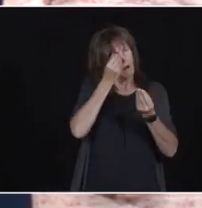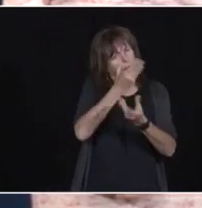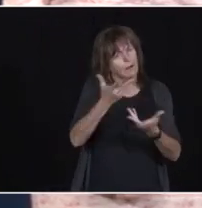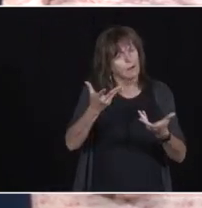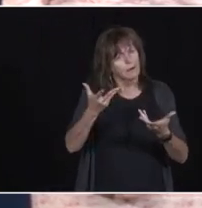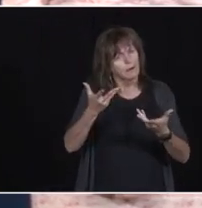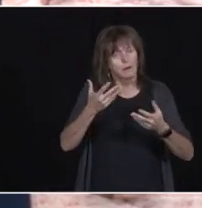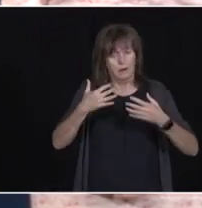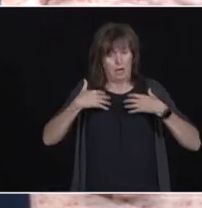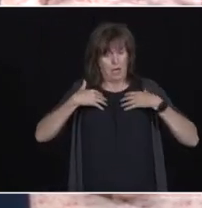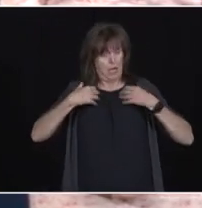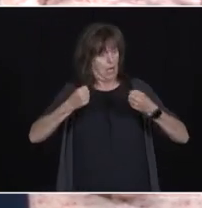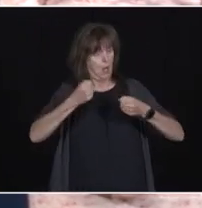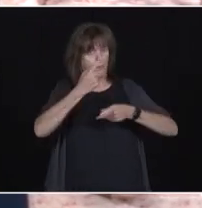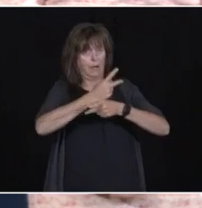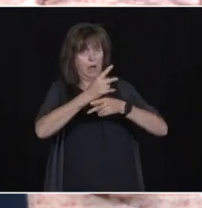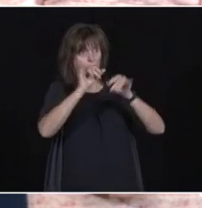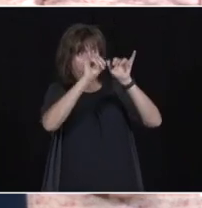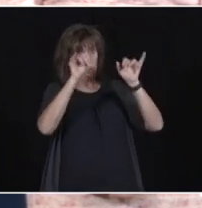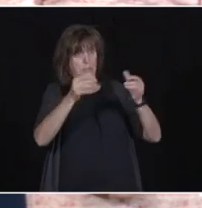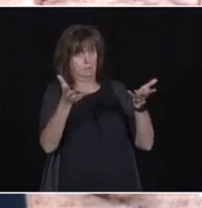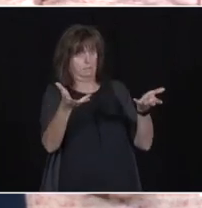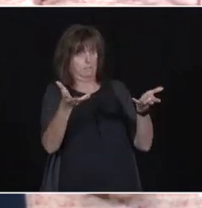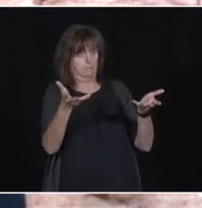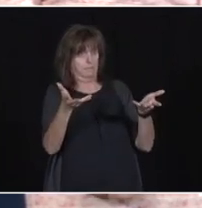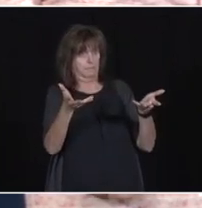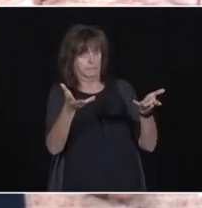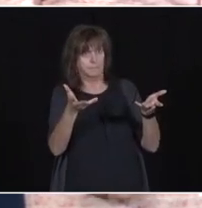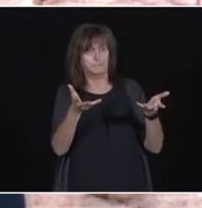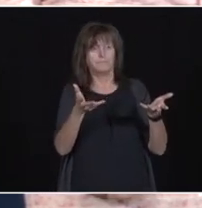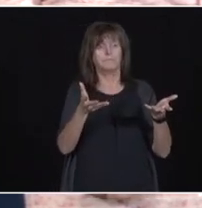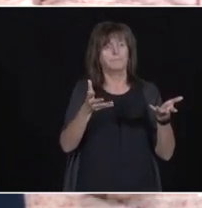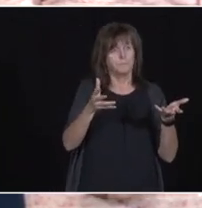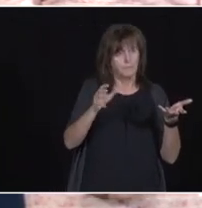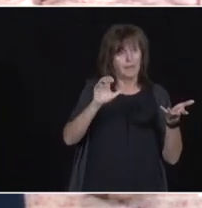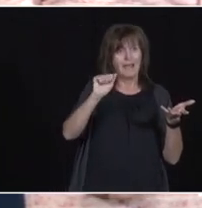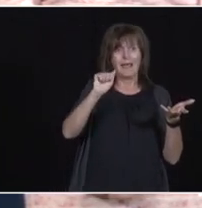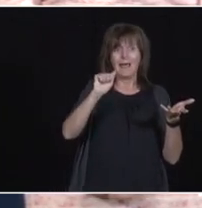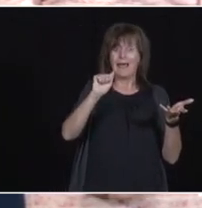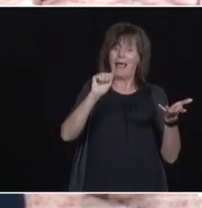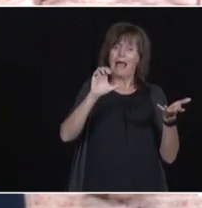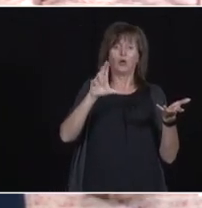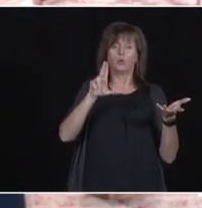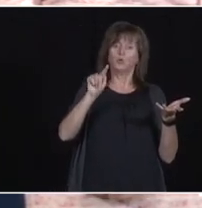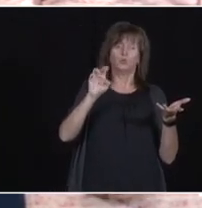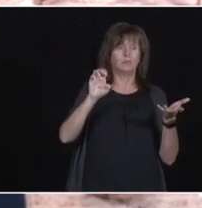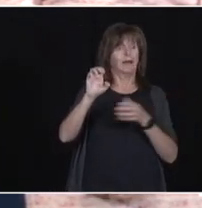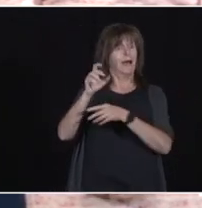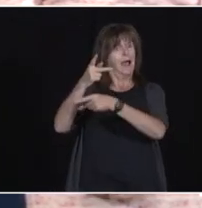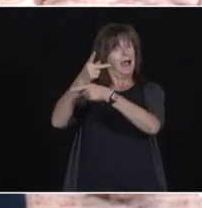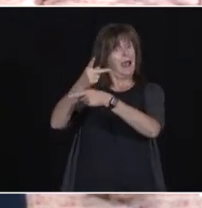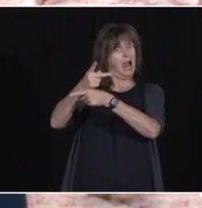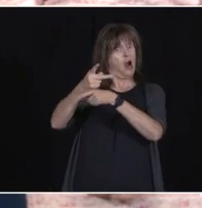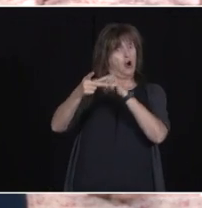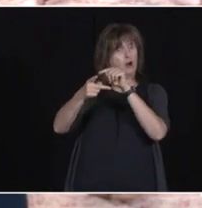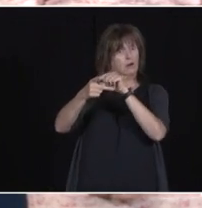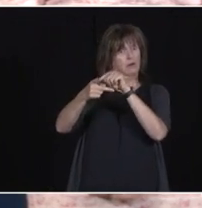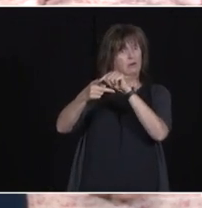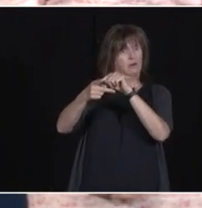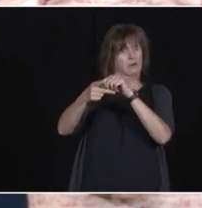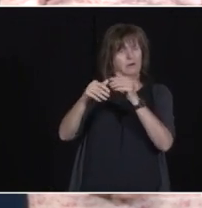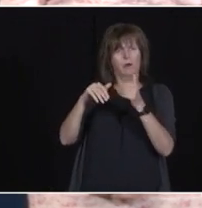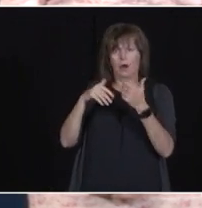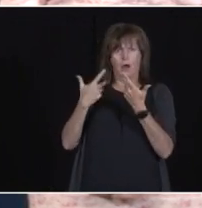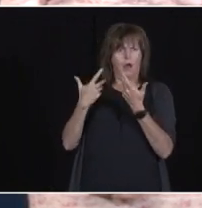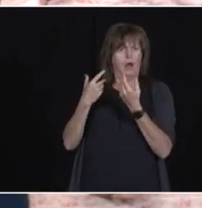and with acute care, because I think that is such an important aspect of the infection prevention and control, bringing the expertise that we need. And